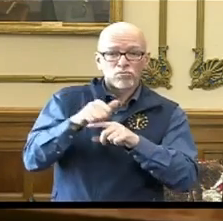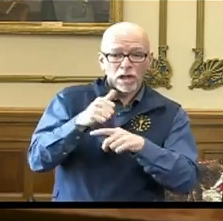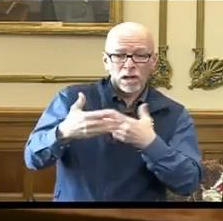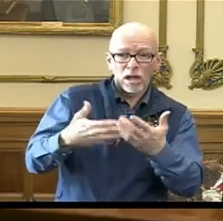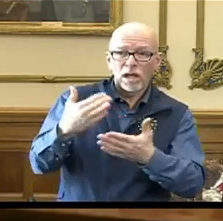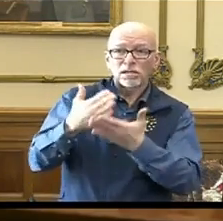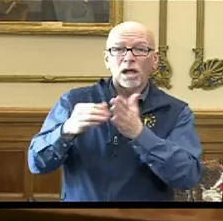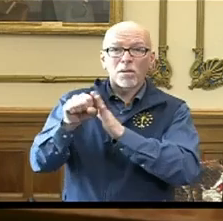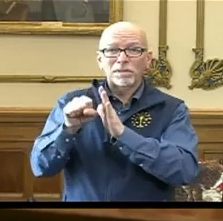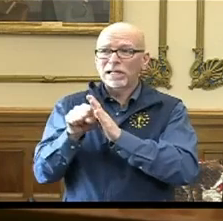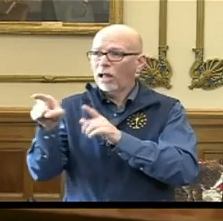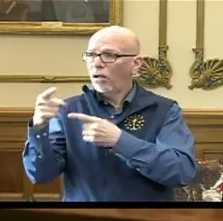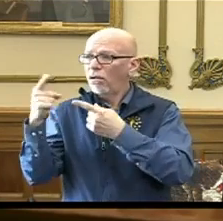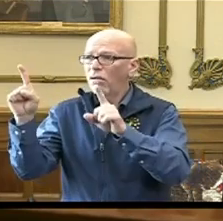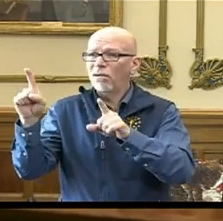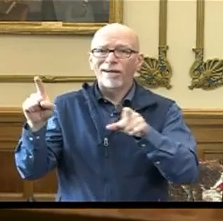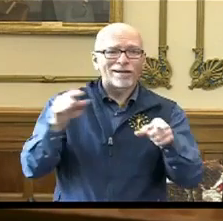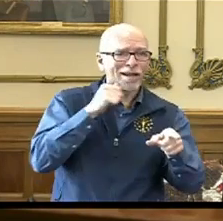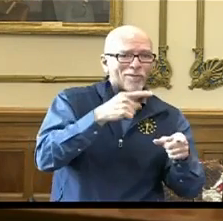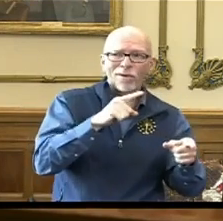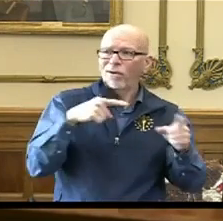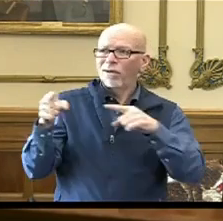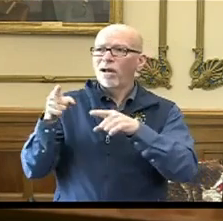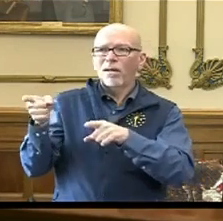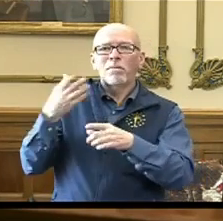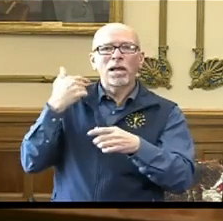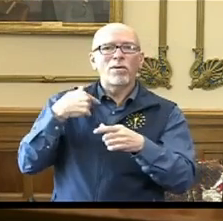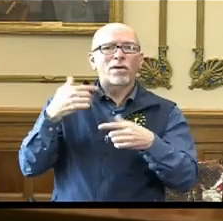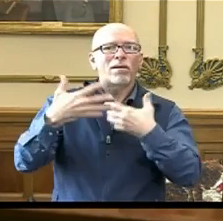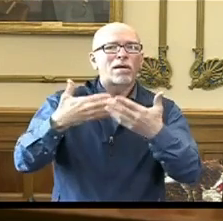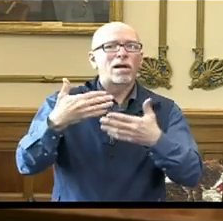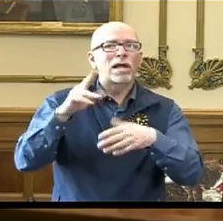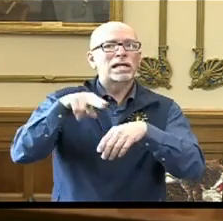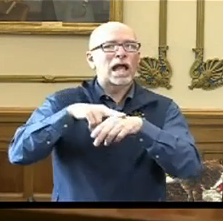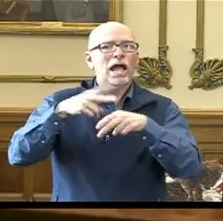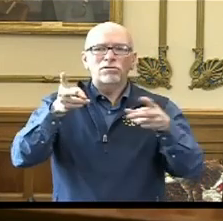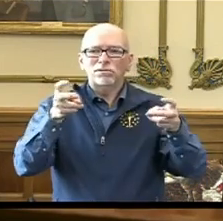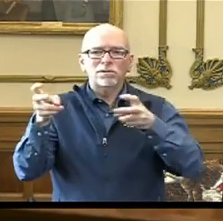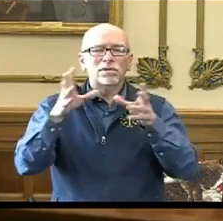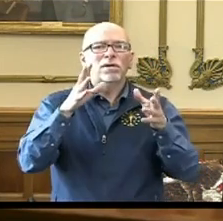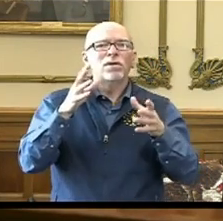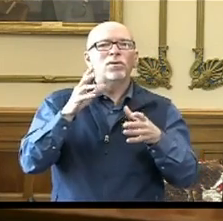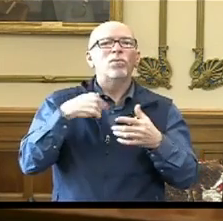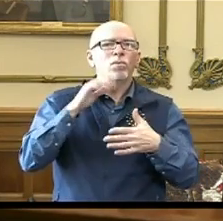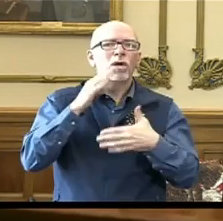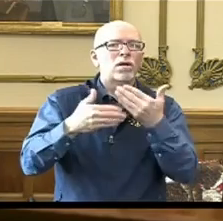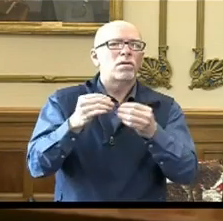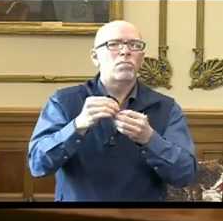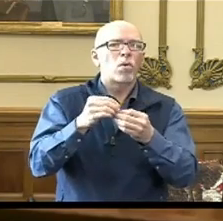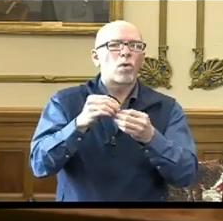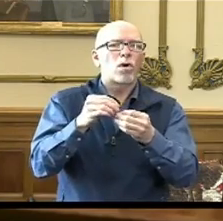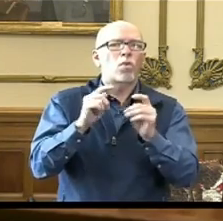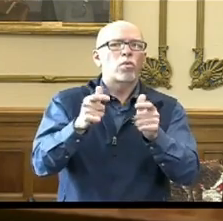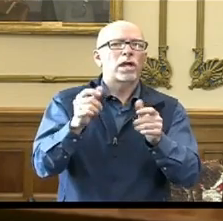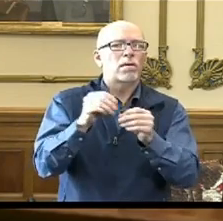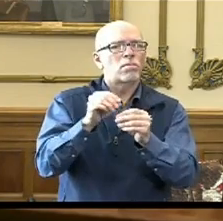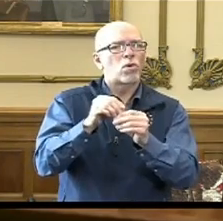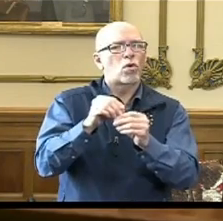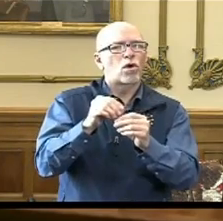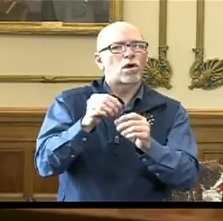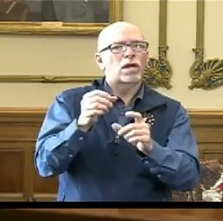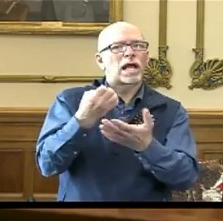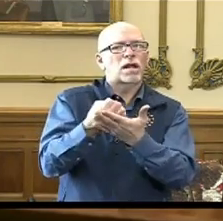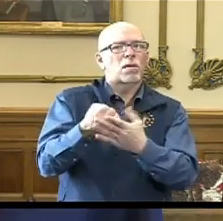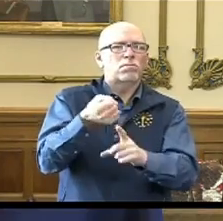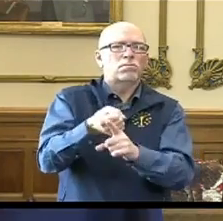the other, versus national guidelines, we're going to get through it quickly and more intact economically. Yeah,